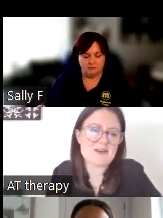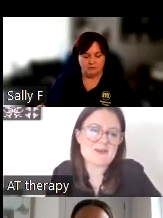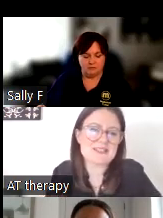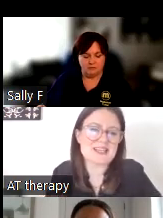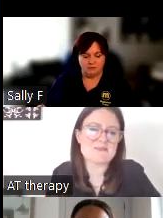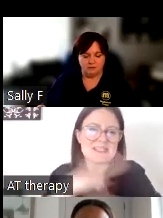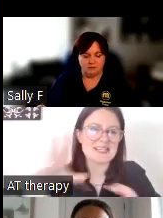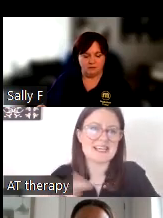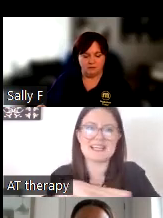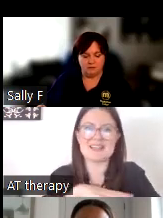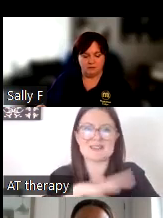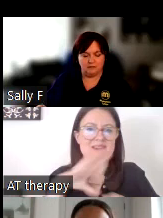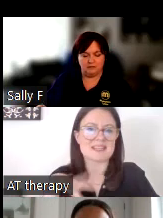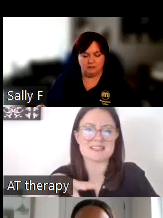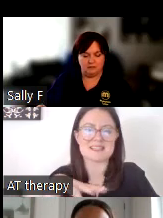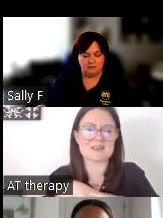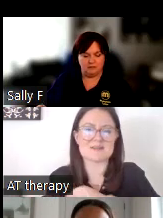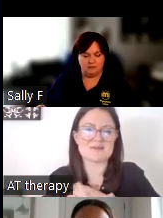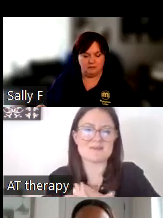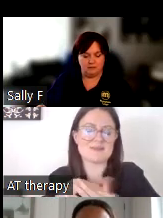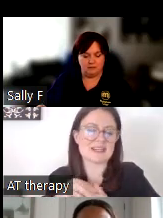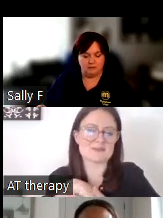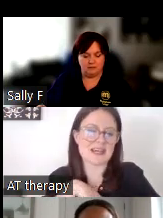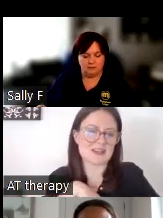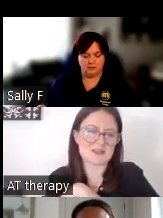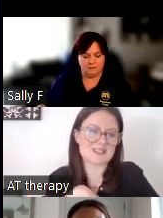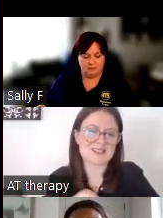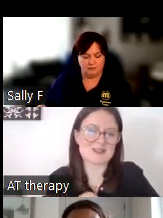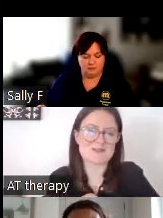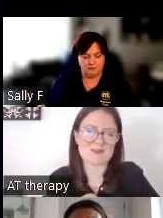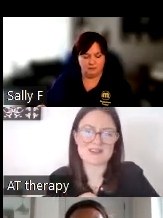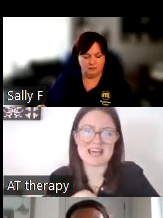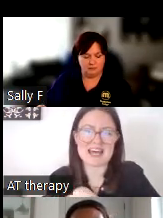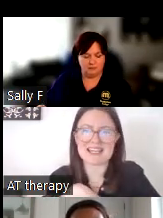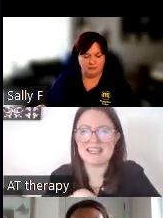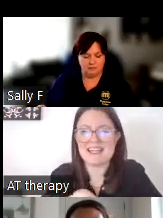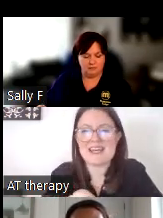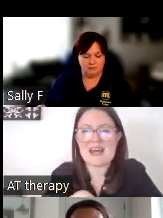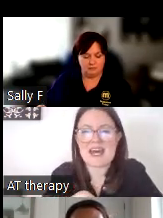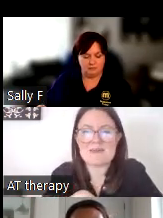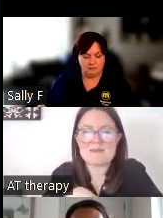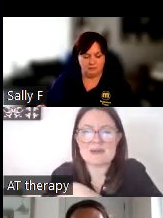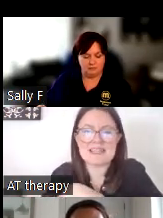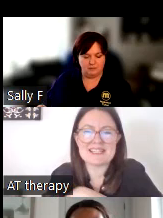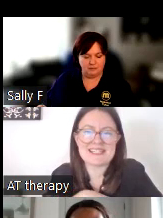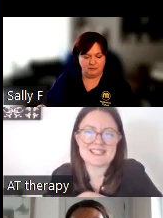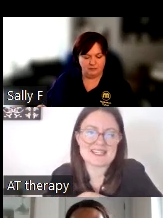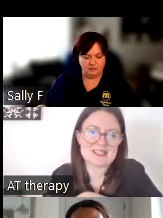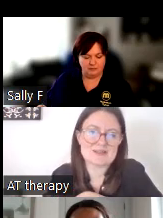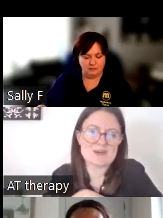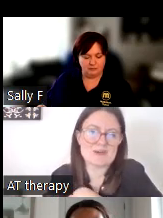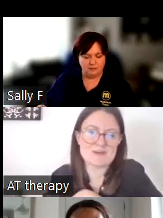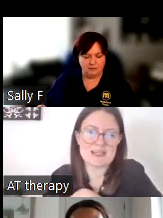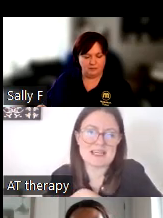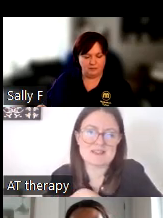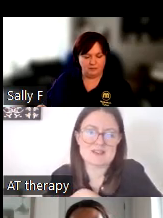learning environments are busy, lots of things will get lost sort of throughout the day. But in this